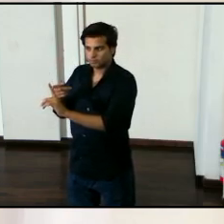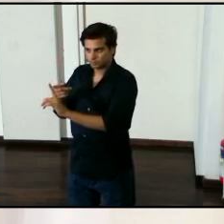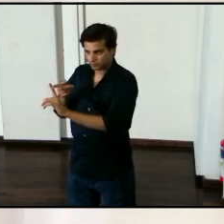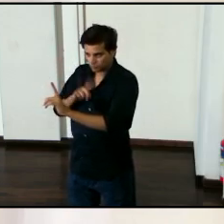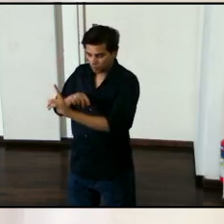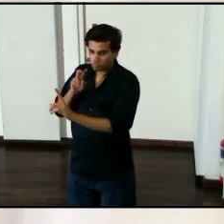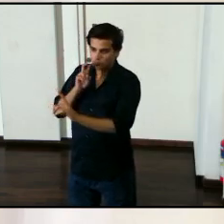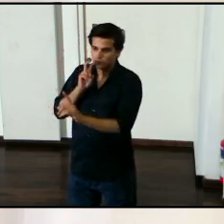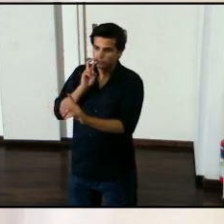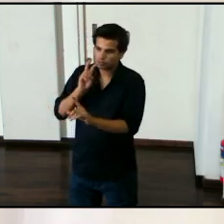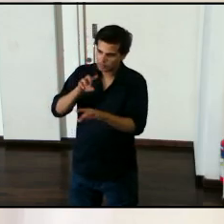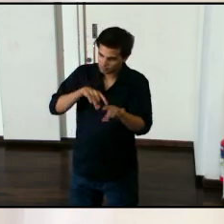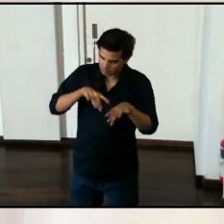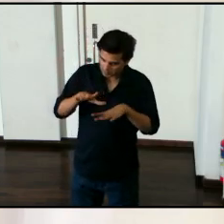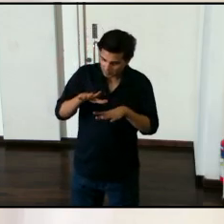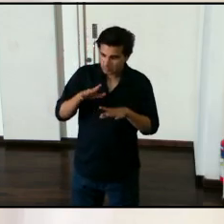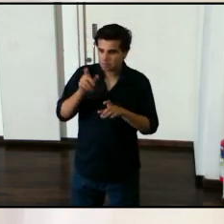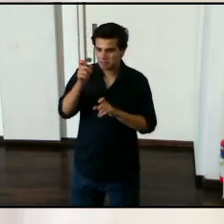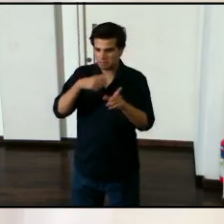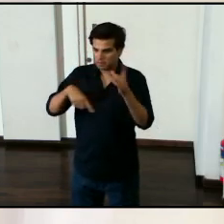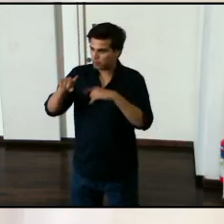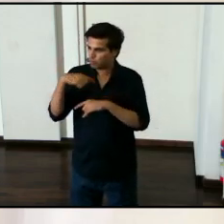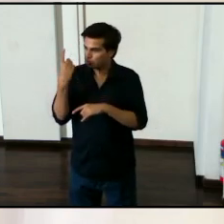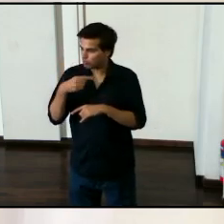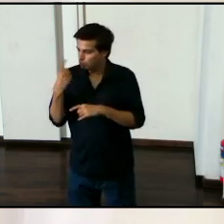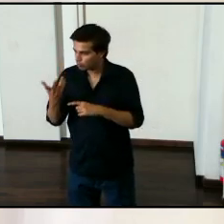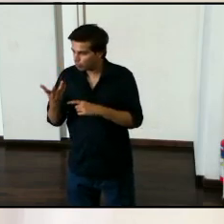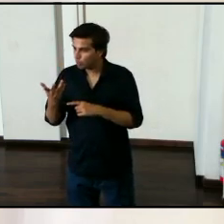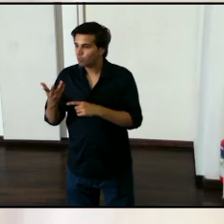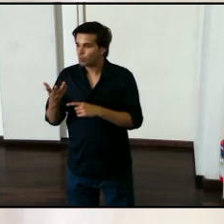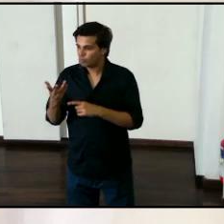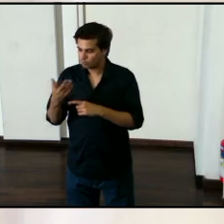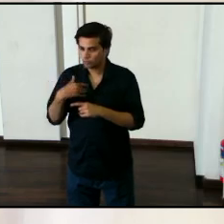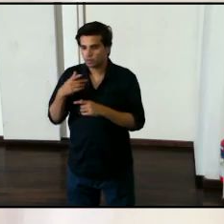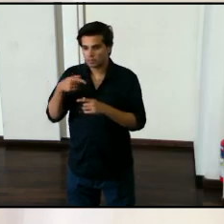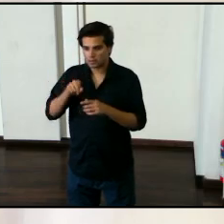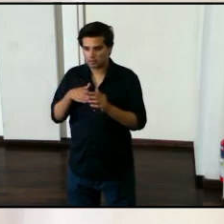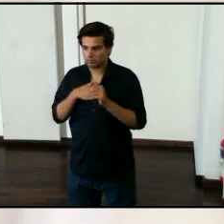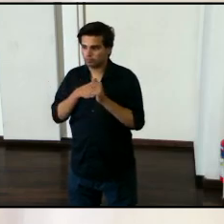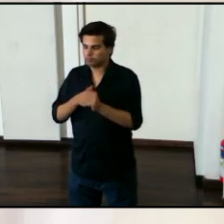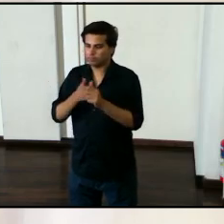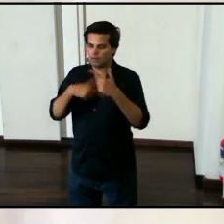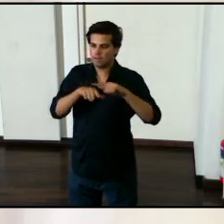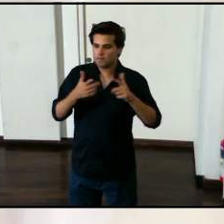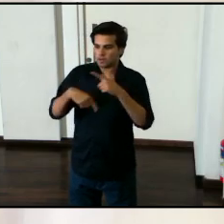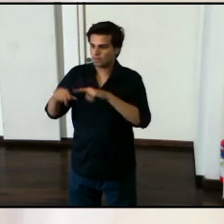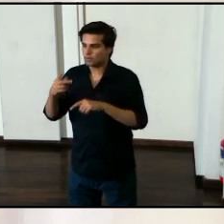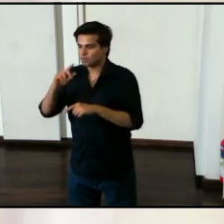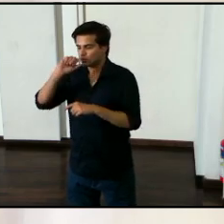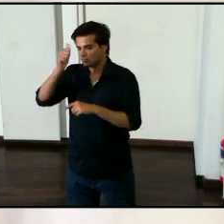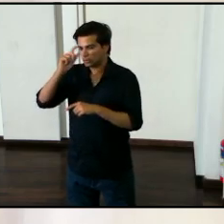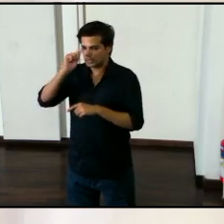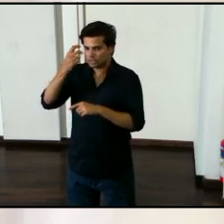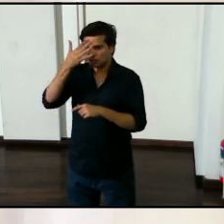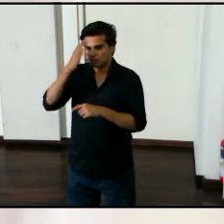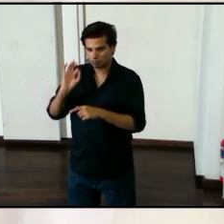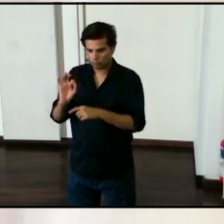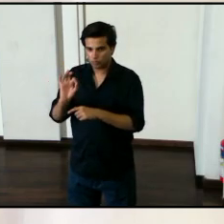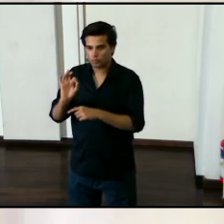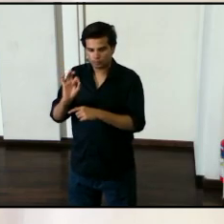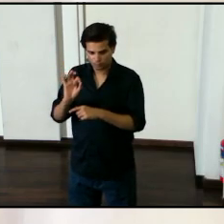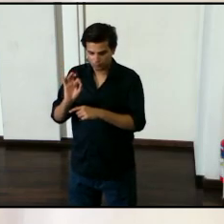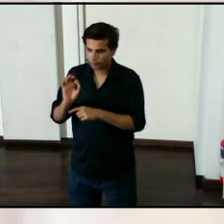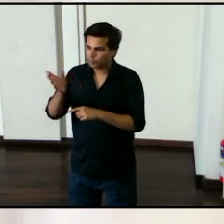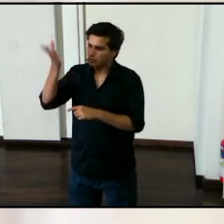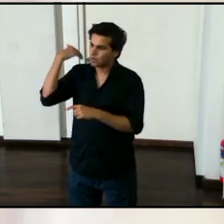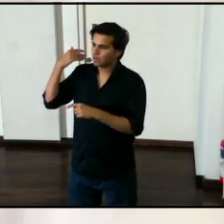metro cities, from people who can at least navigate 2 languages and have had a